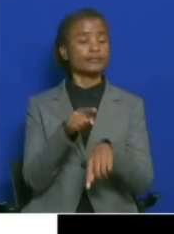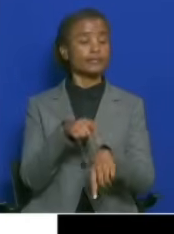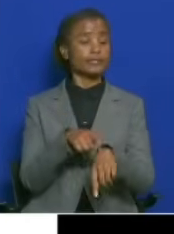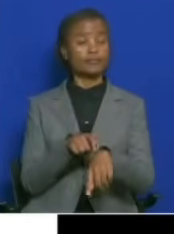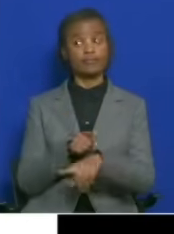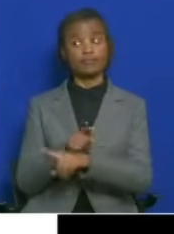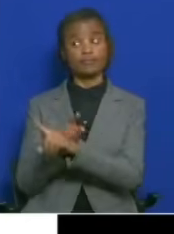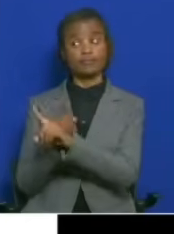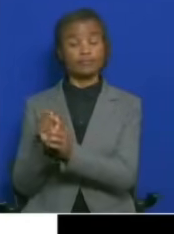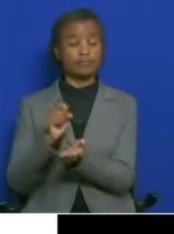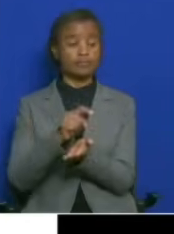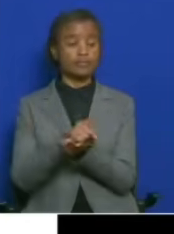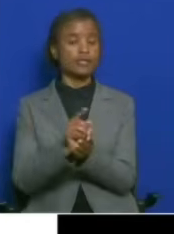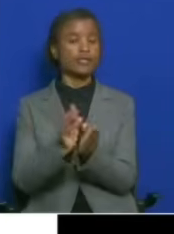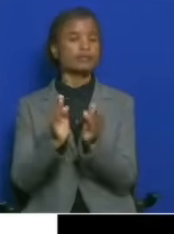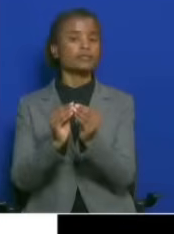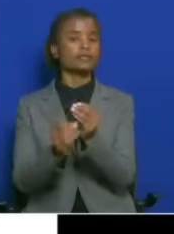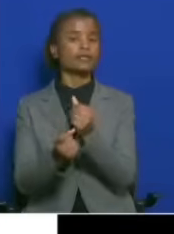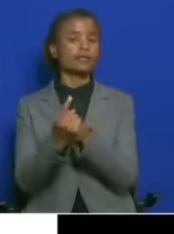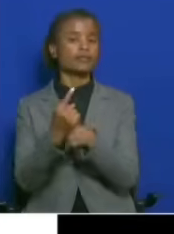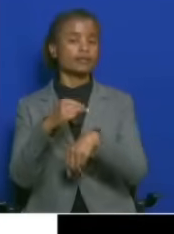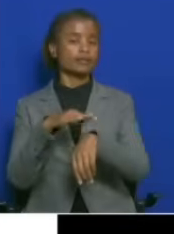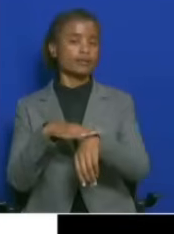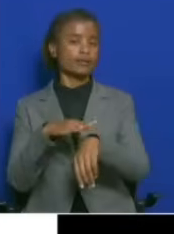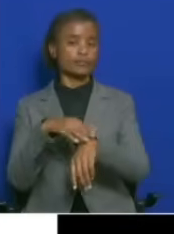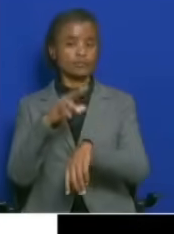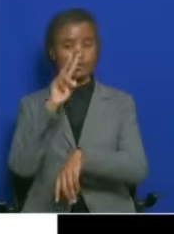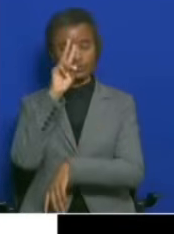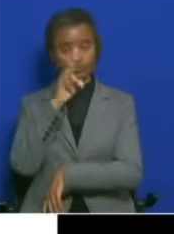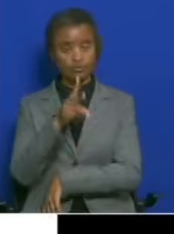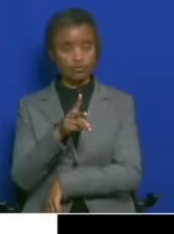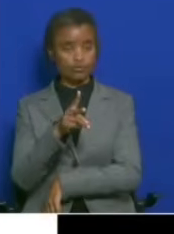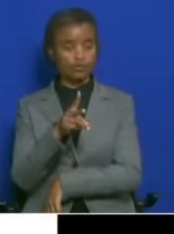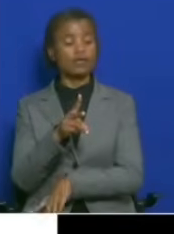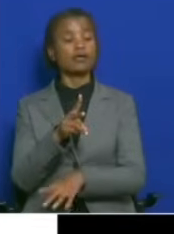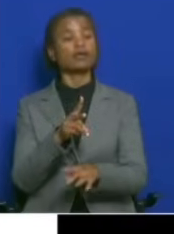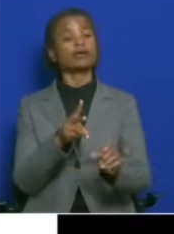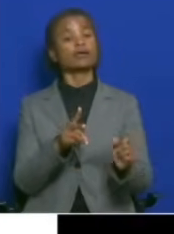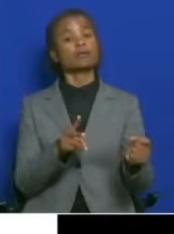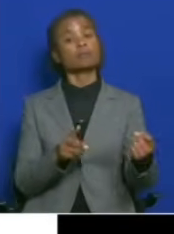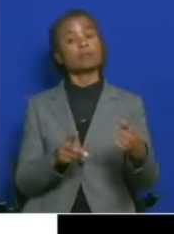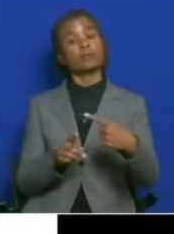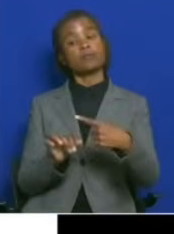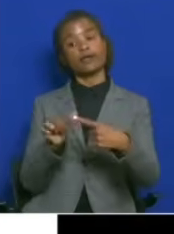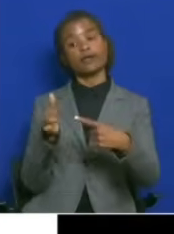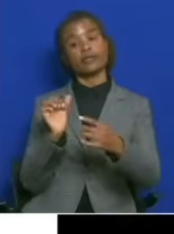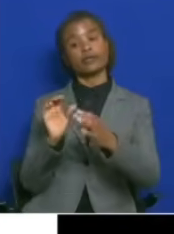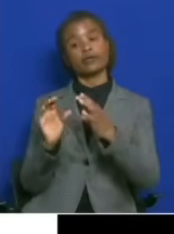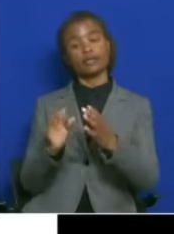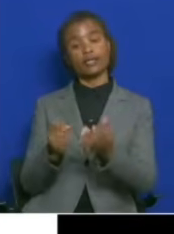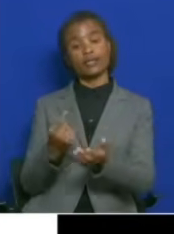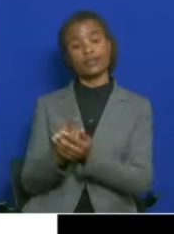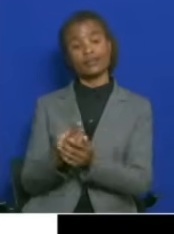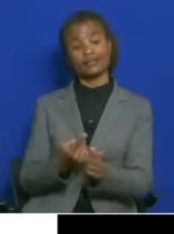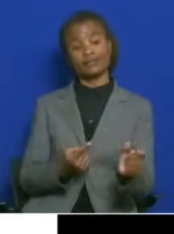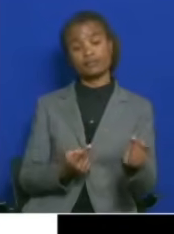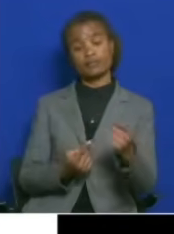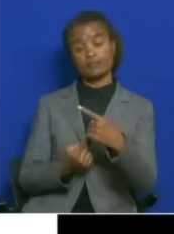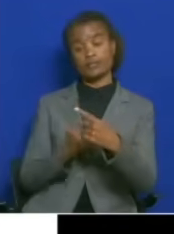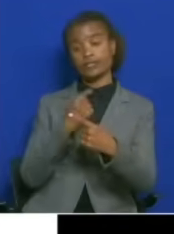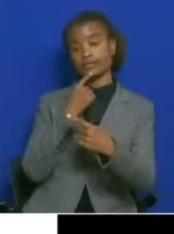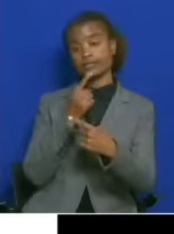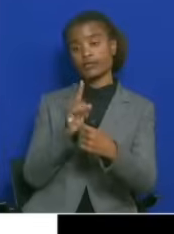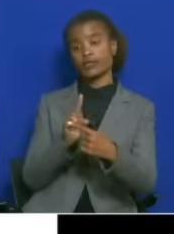and there's an interruption about the other conversation they're having. And then Mr. Valley says, gee, blood,